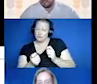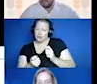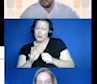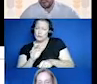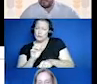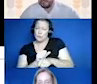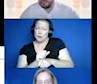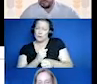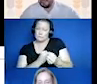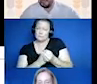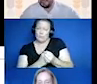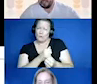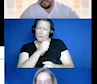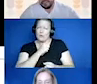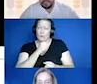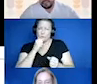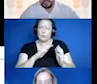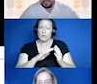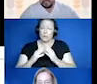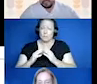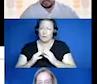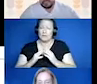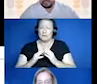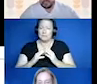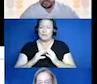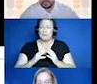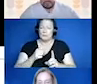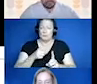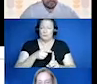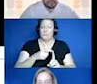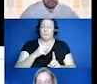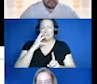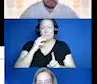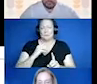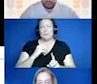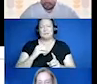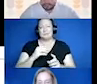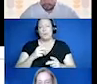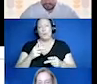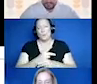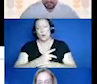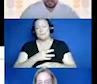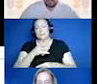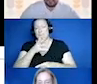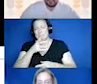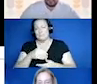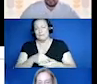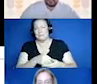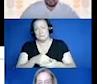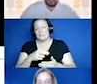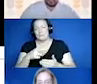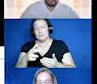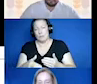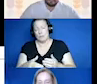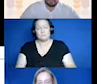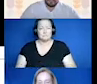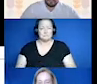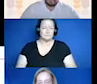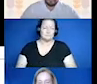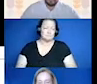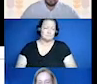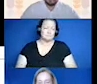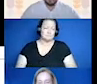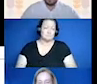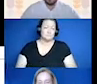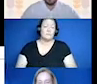to support Arizona communities that are experiencing worse maternal and infant health outcomes. Next slide, please.